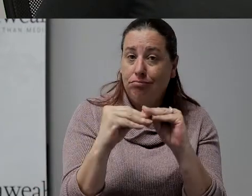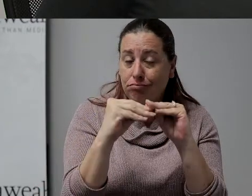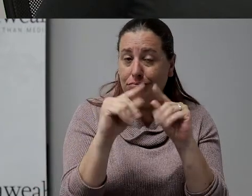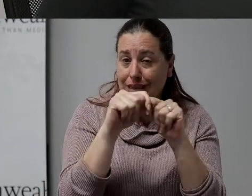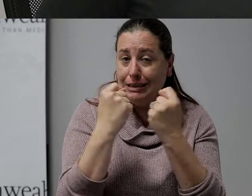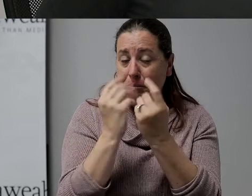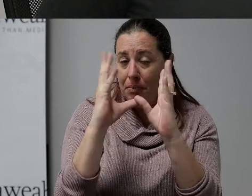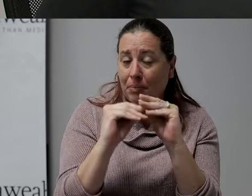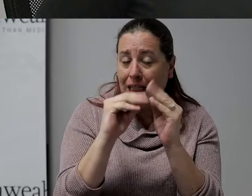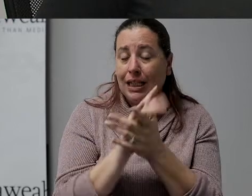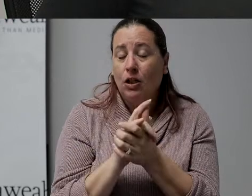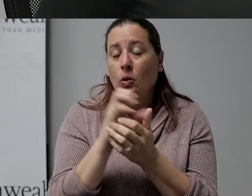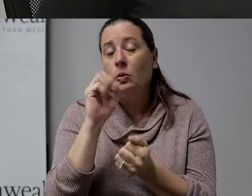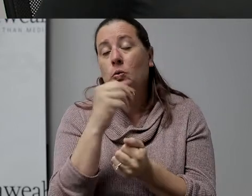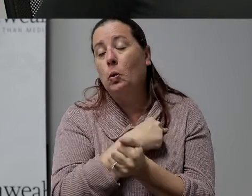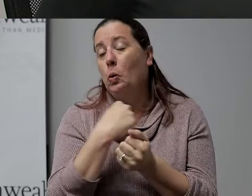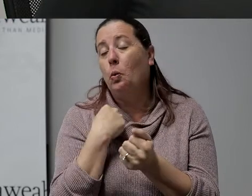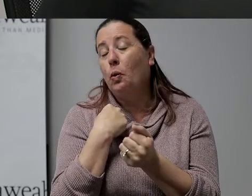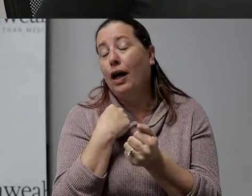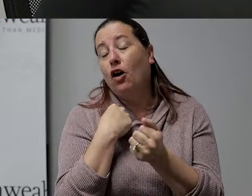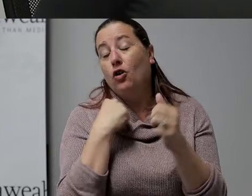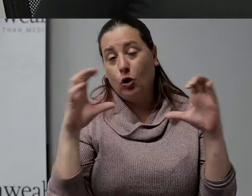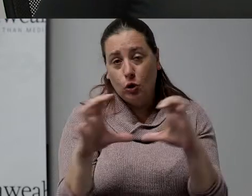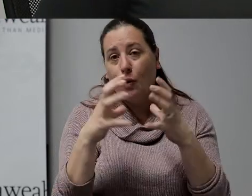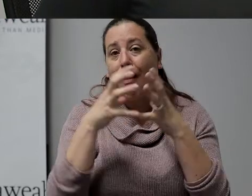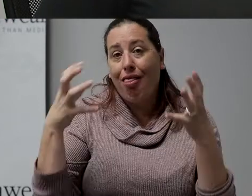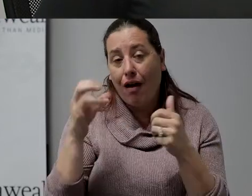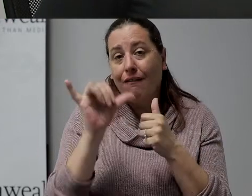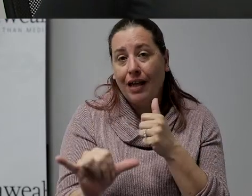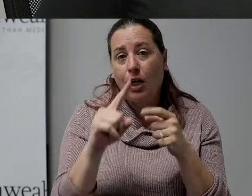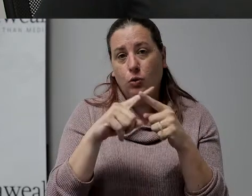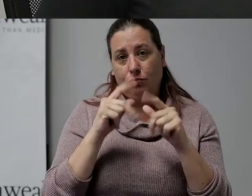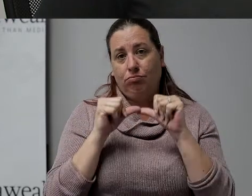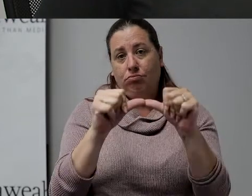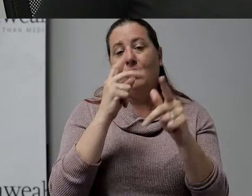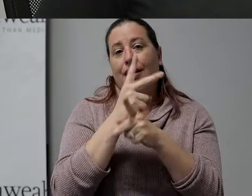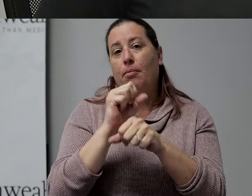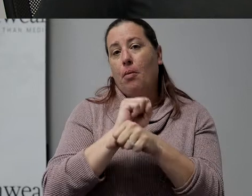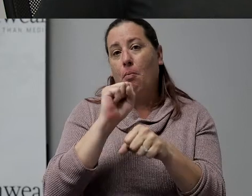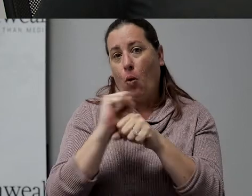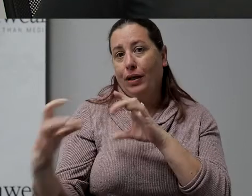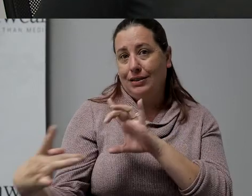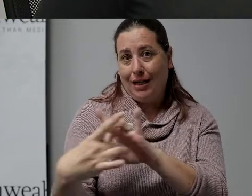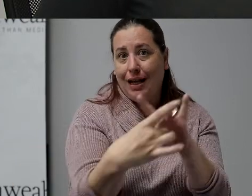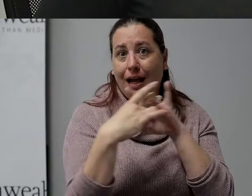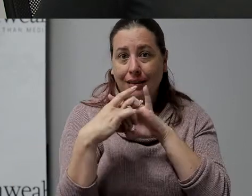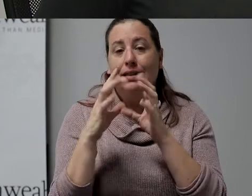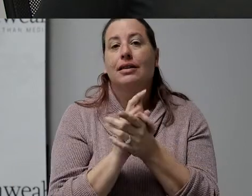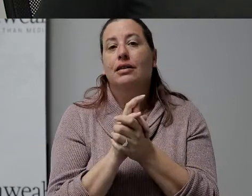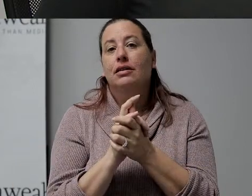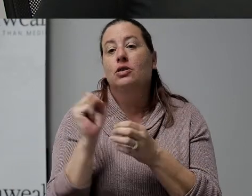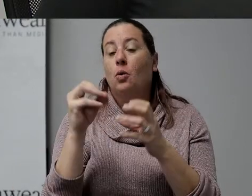meeting. So we're doing a lot of that to still keep employees connected. So a lot of